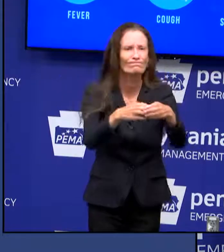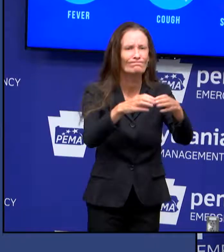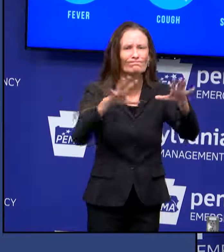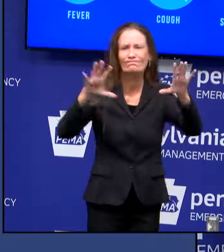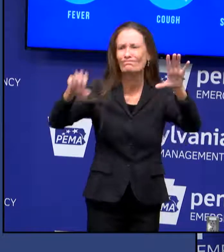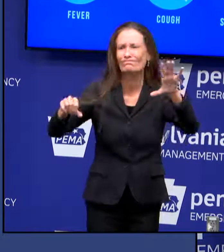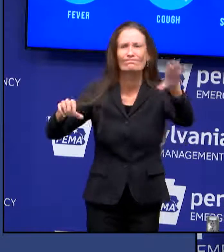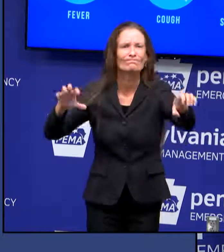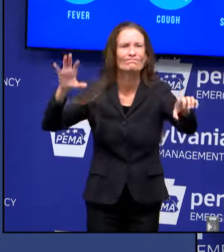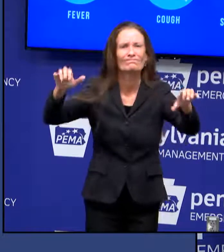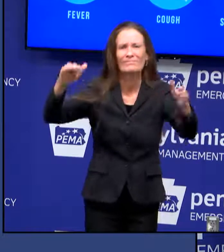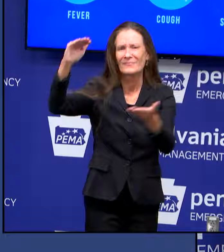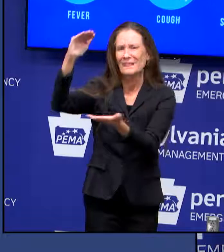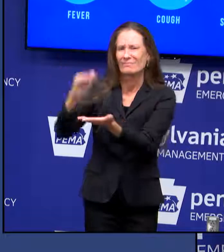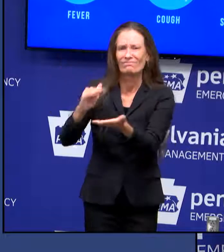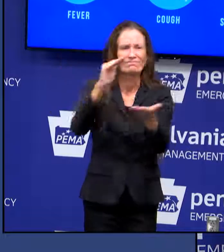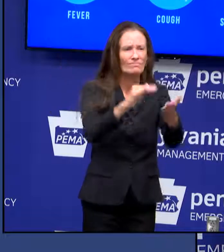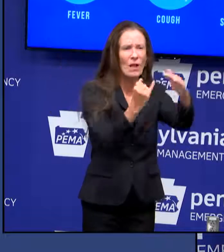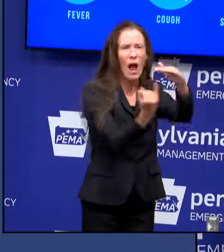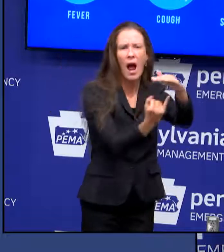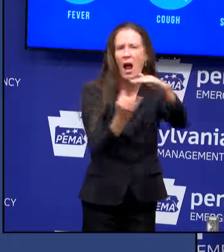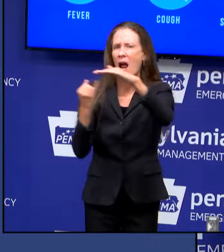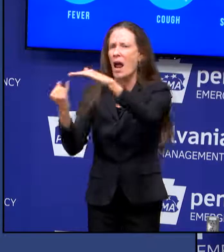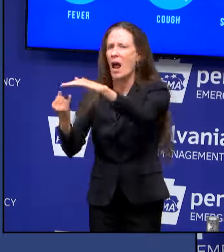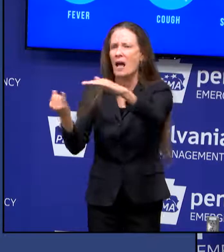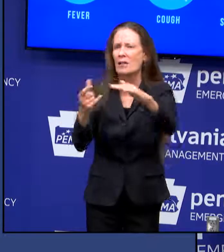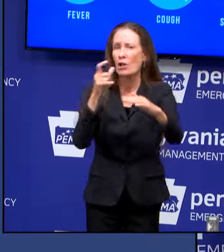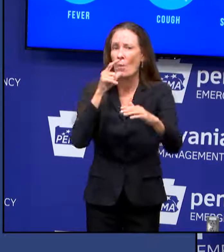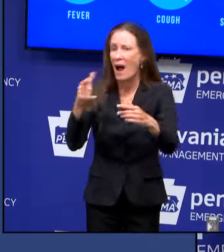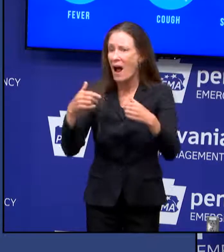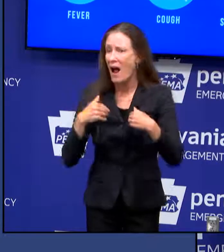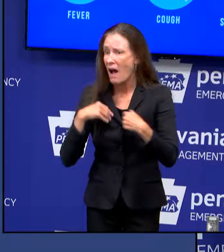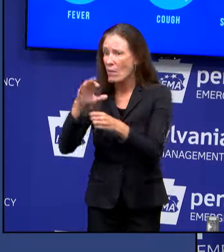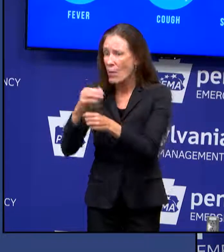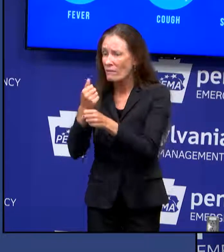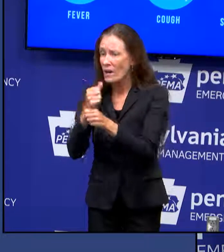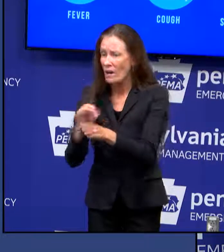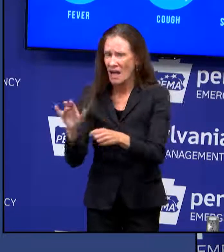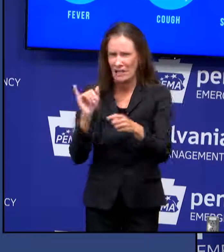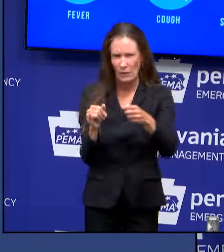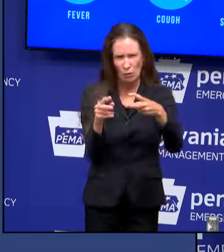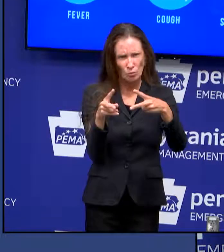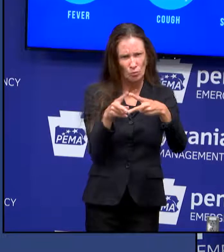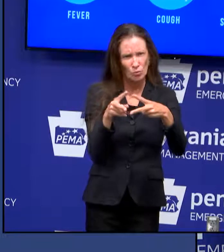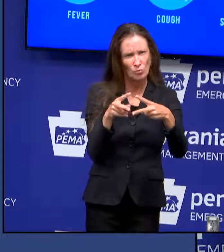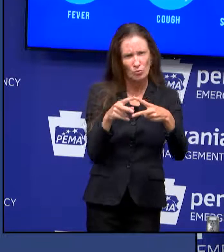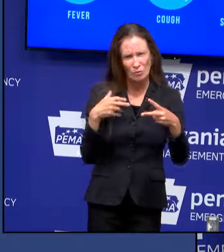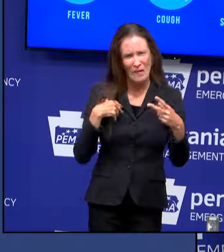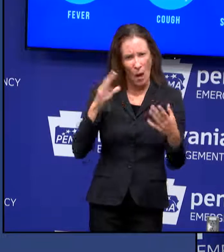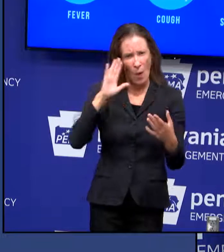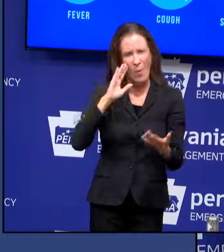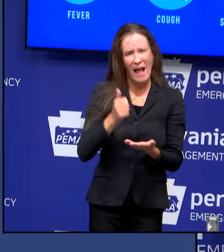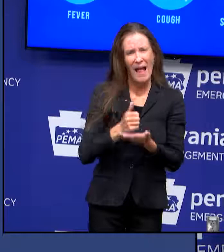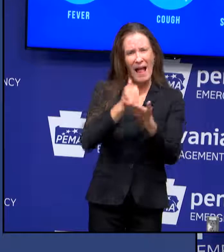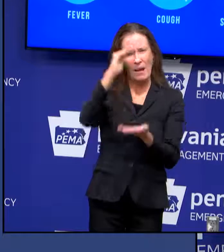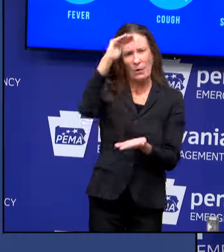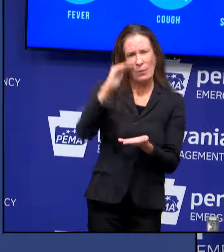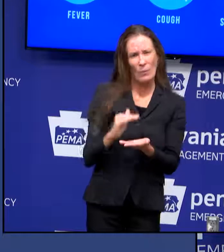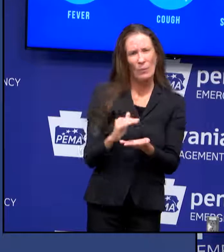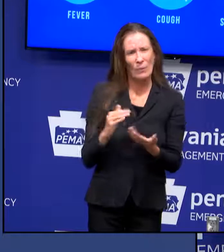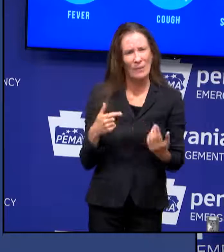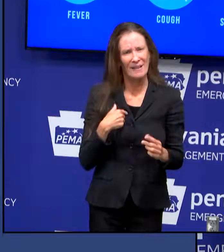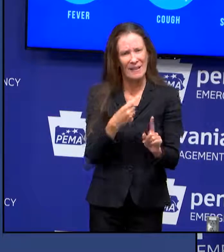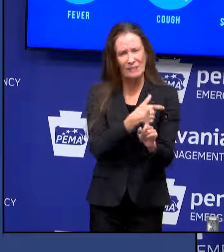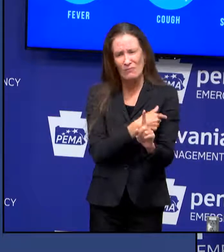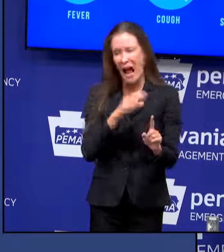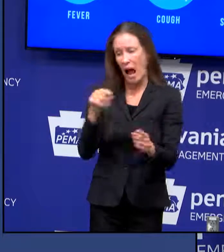appropriate isolation of those that are positive, the case investigations and contact tracing that you're referring to, and the quarantining of those